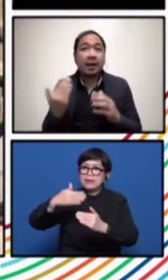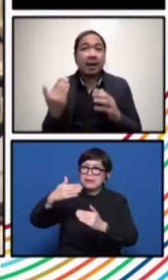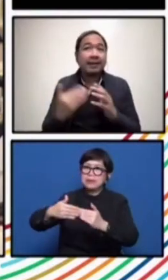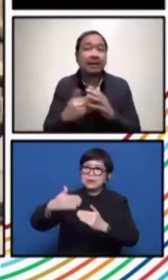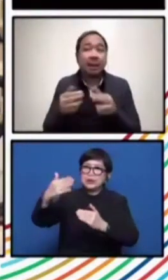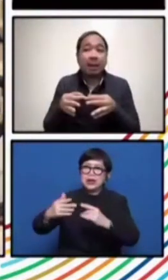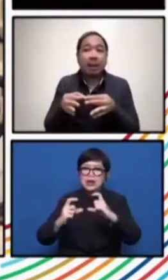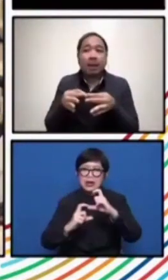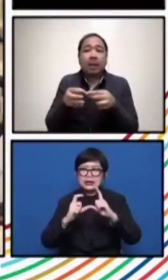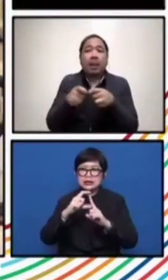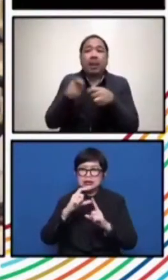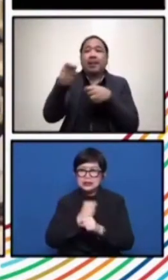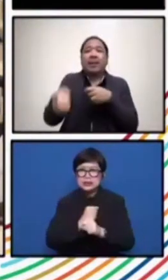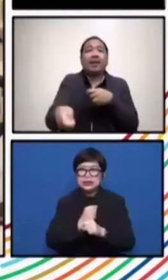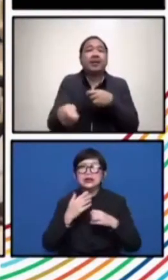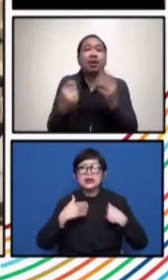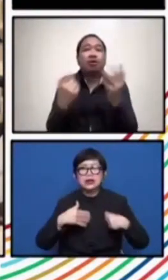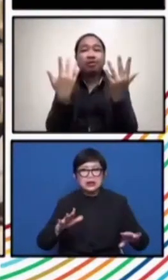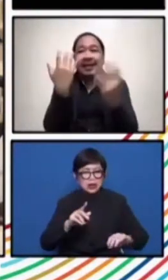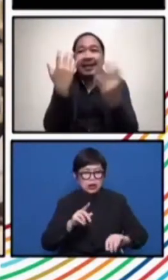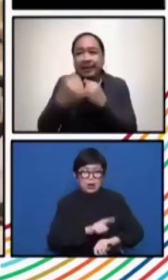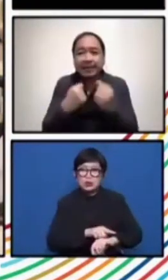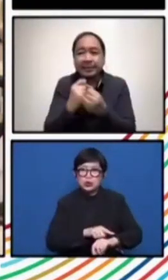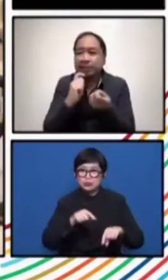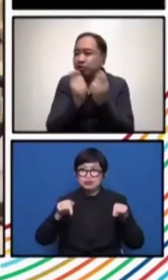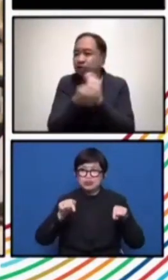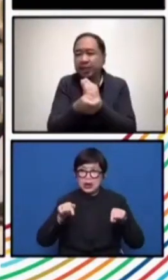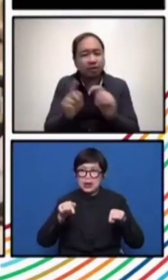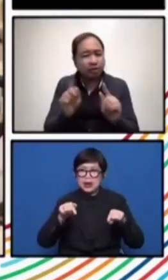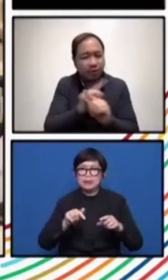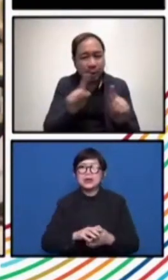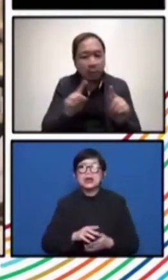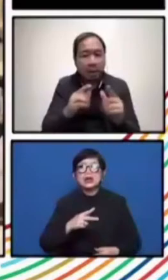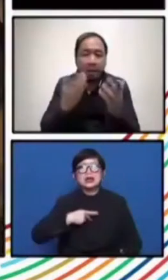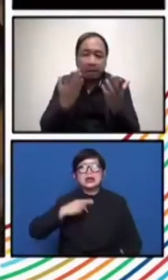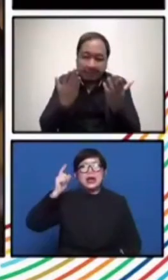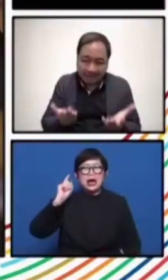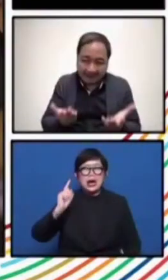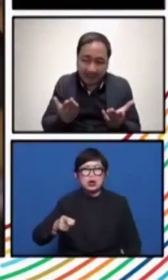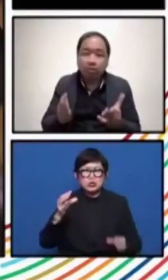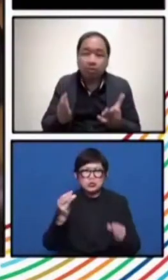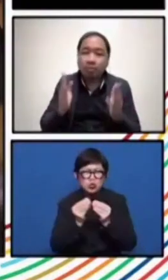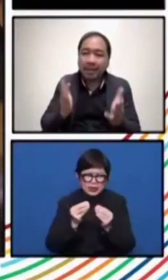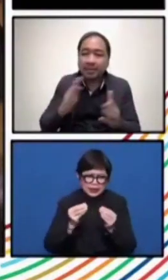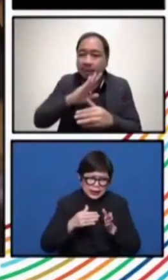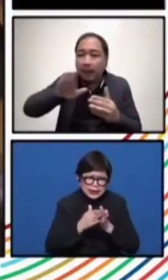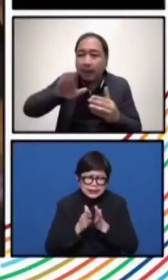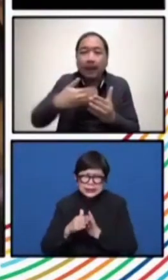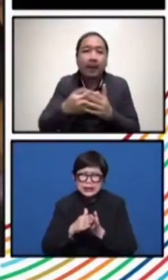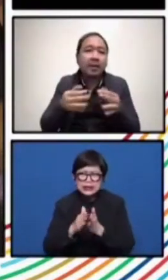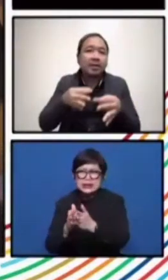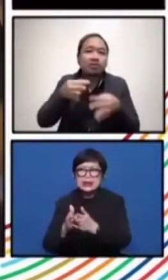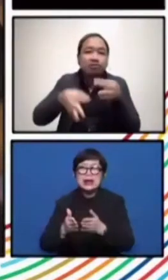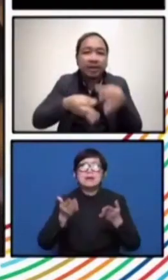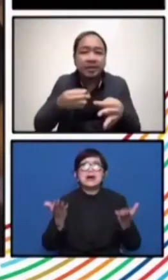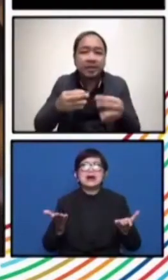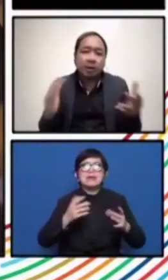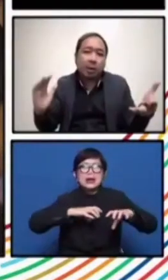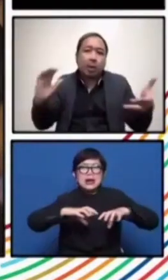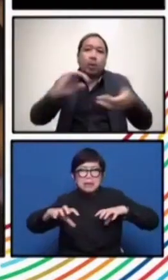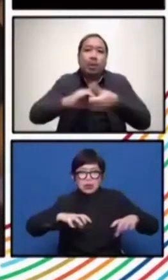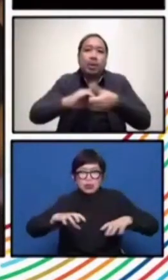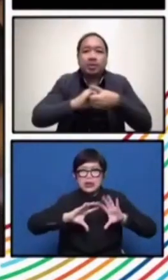this is the time we have to take all the Practical strategies joined hand together with all the stakeholders